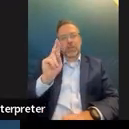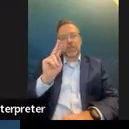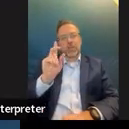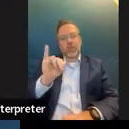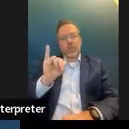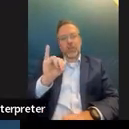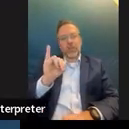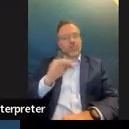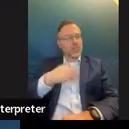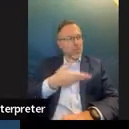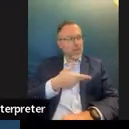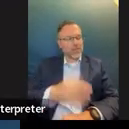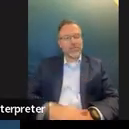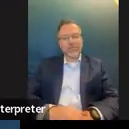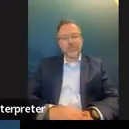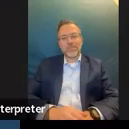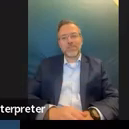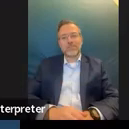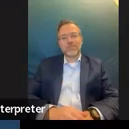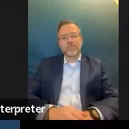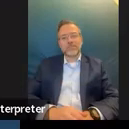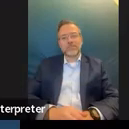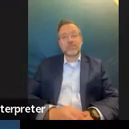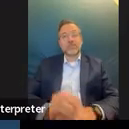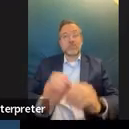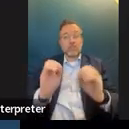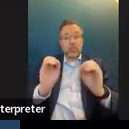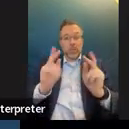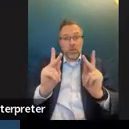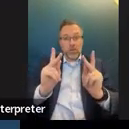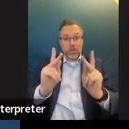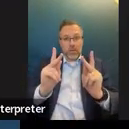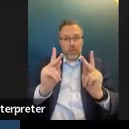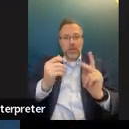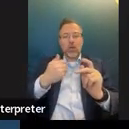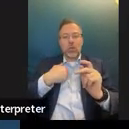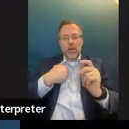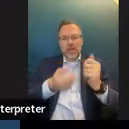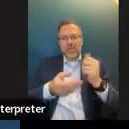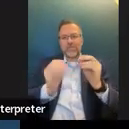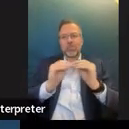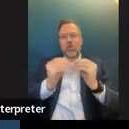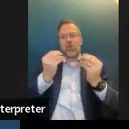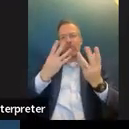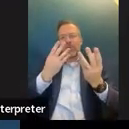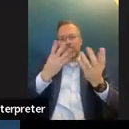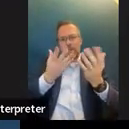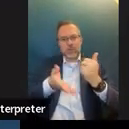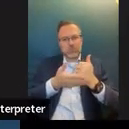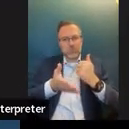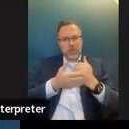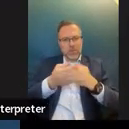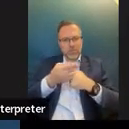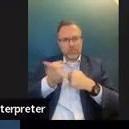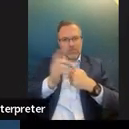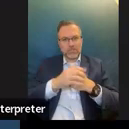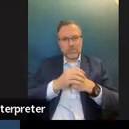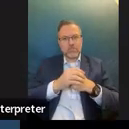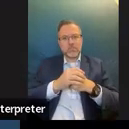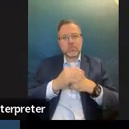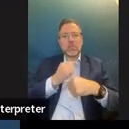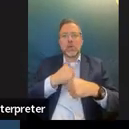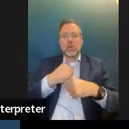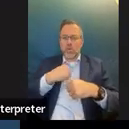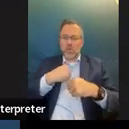welcome. All right, we have resources for you. So we talked a lot